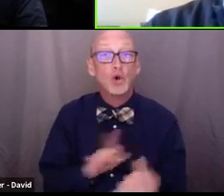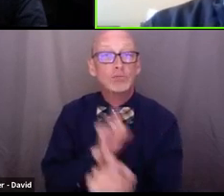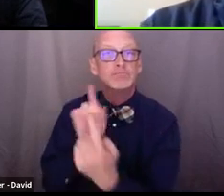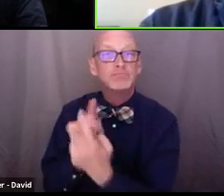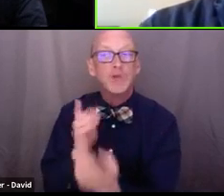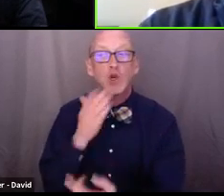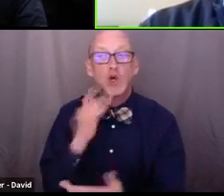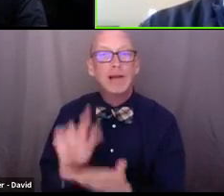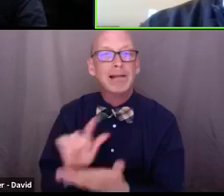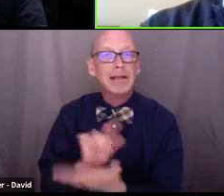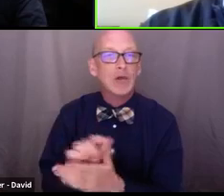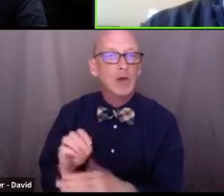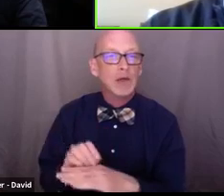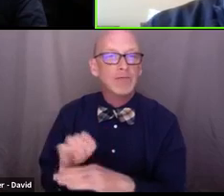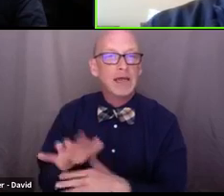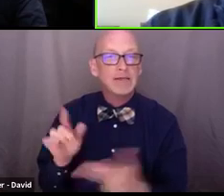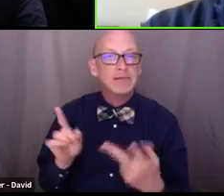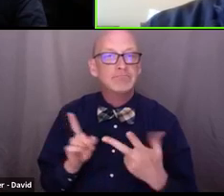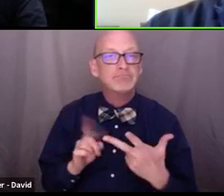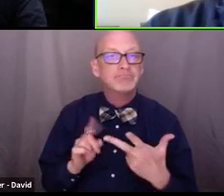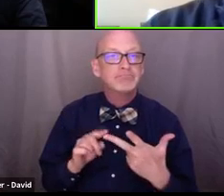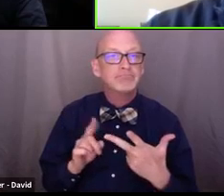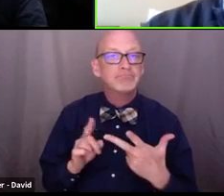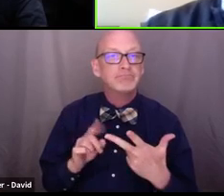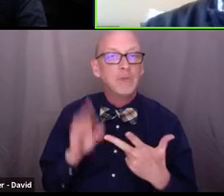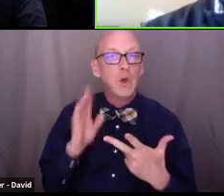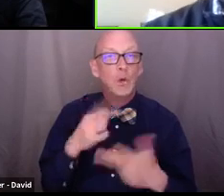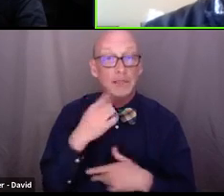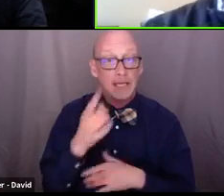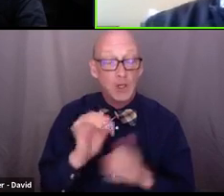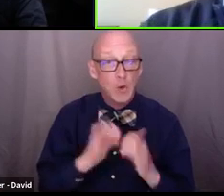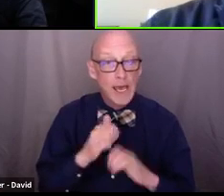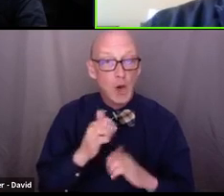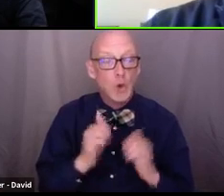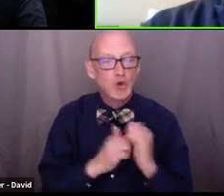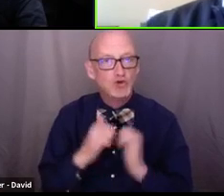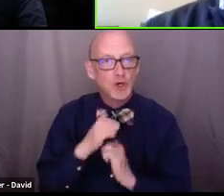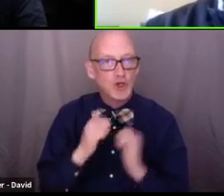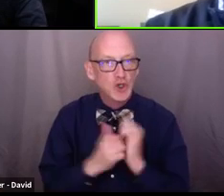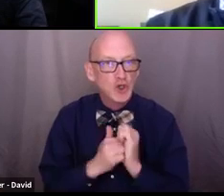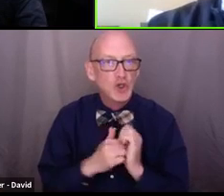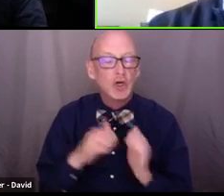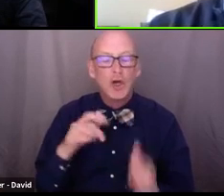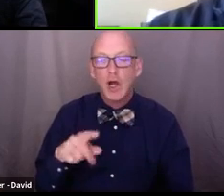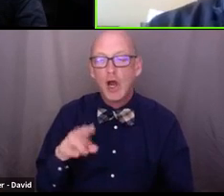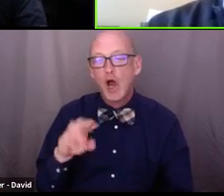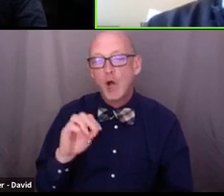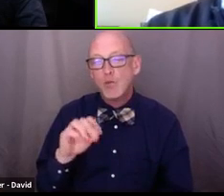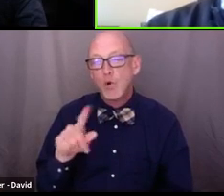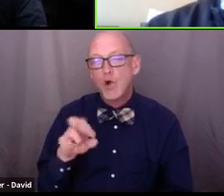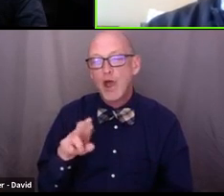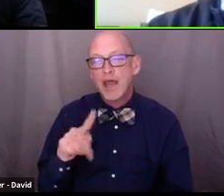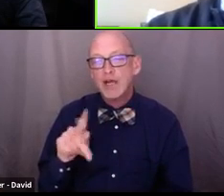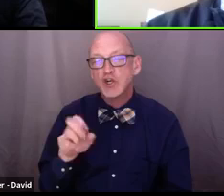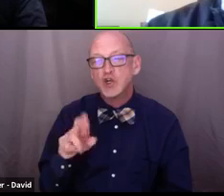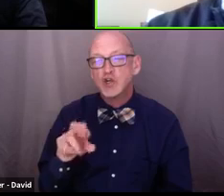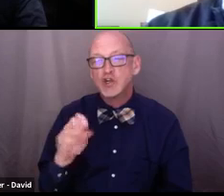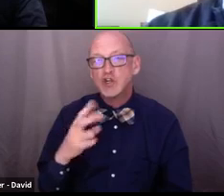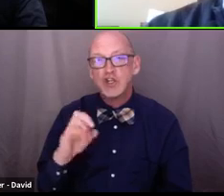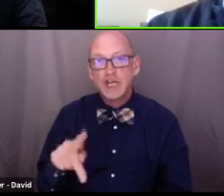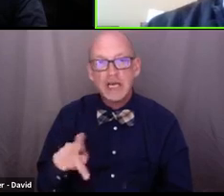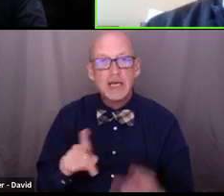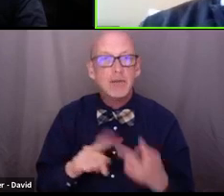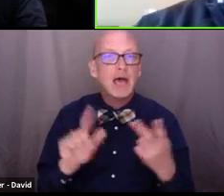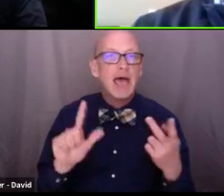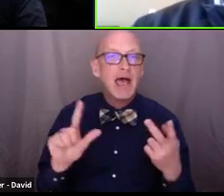advice, that person will be able to tell you how you should be structured. So proprietorship, LLC, partnership, there's different liability